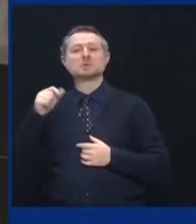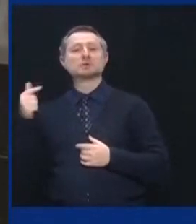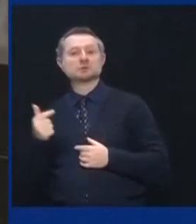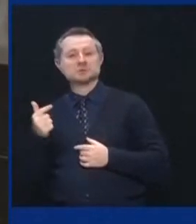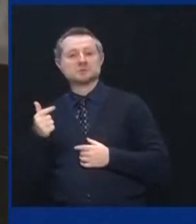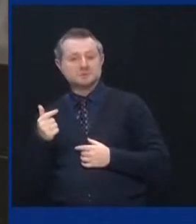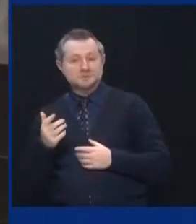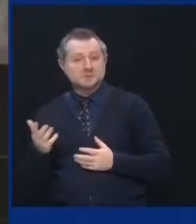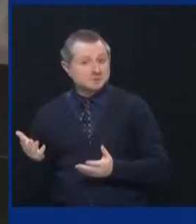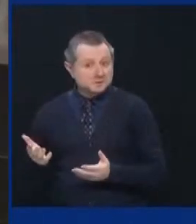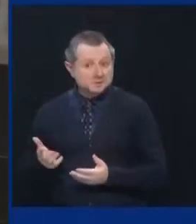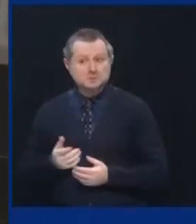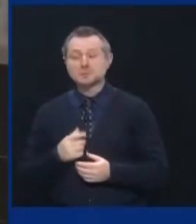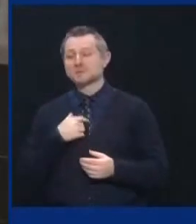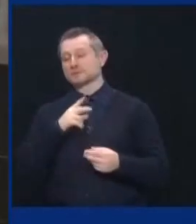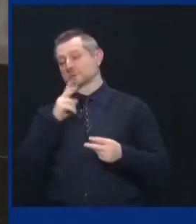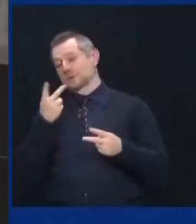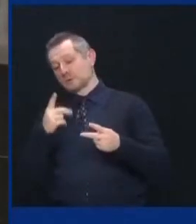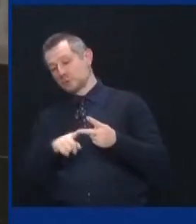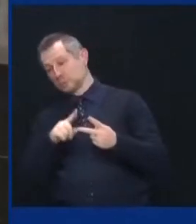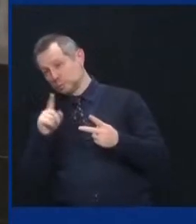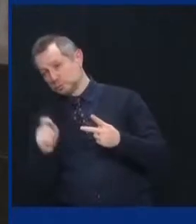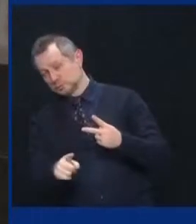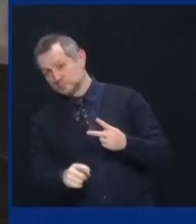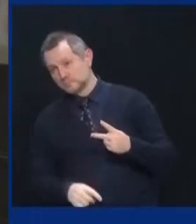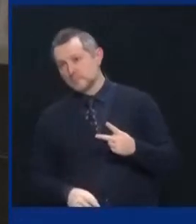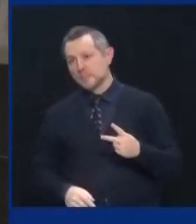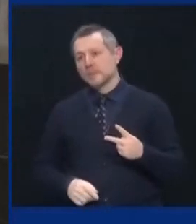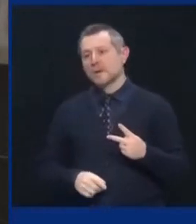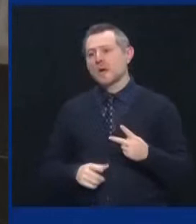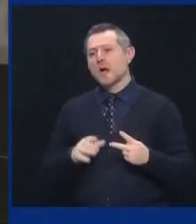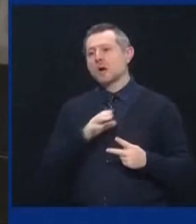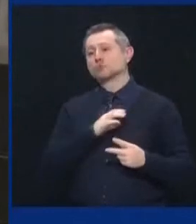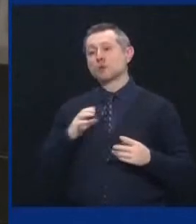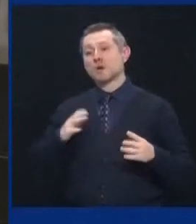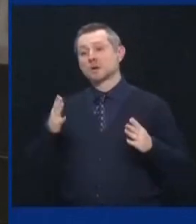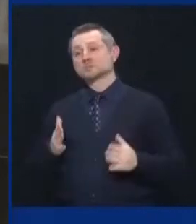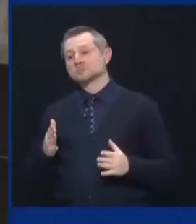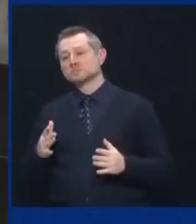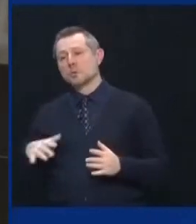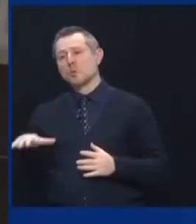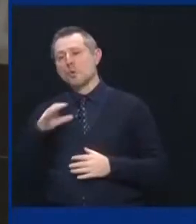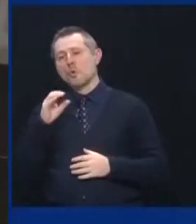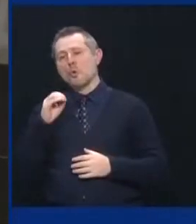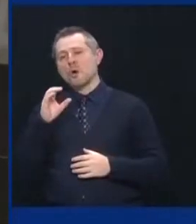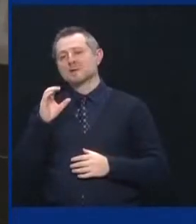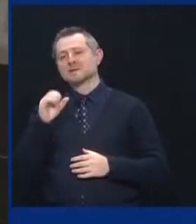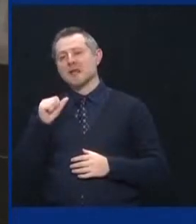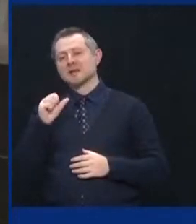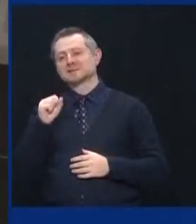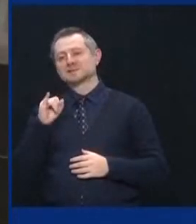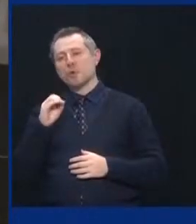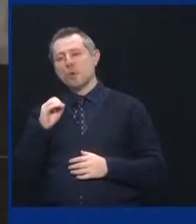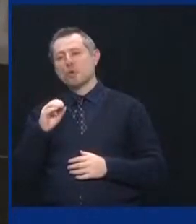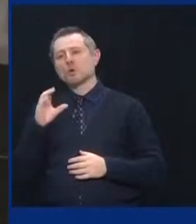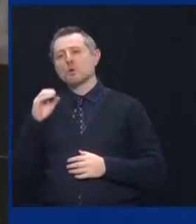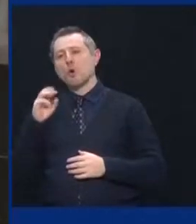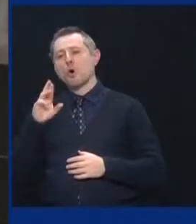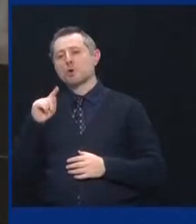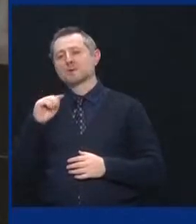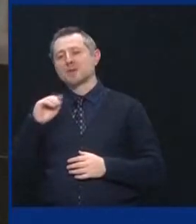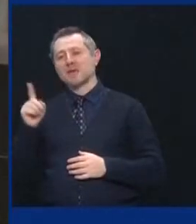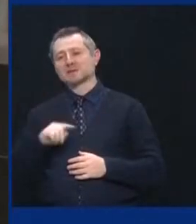question, just to ask you my second question, is Congresswoman Ocasio-Cortez tweeted today that Governor Cuomo